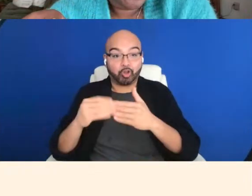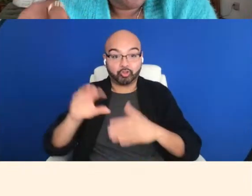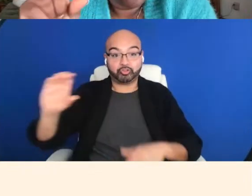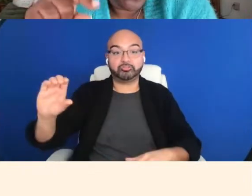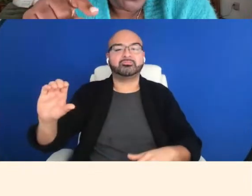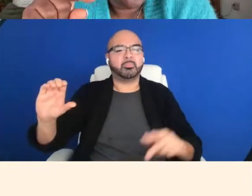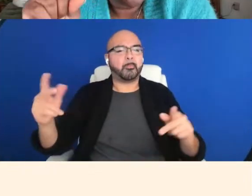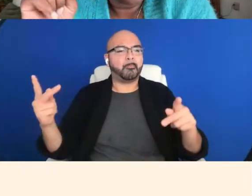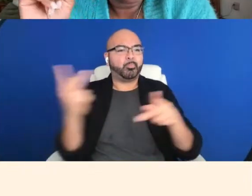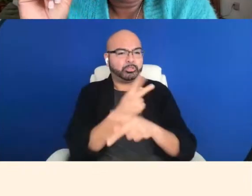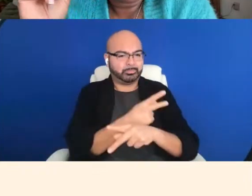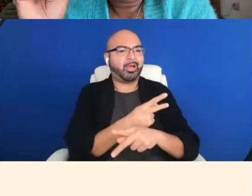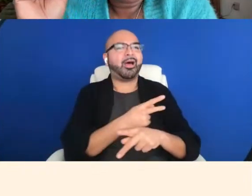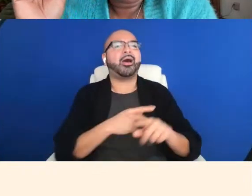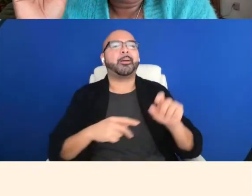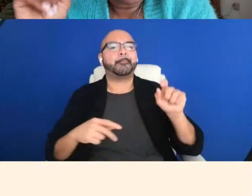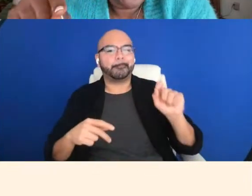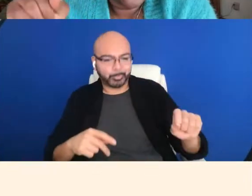times